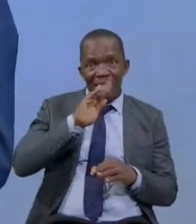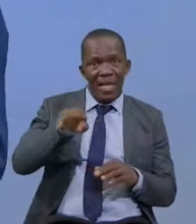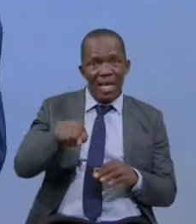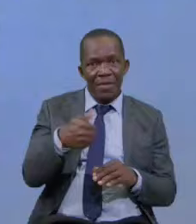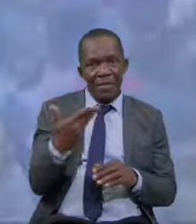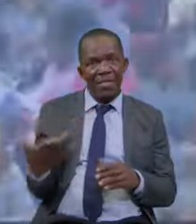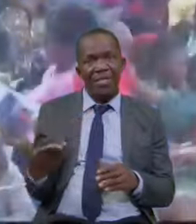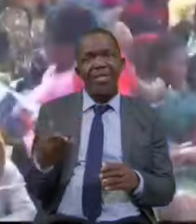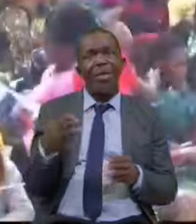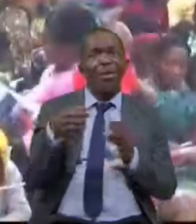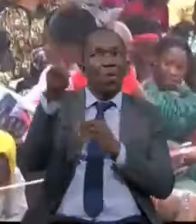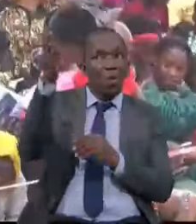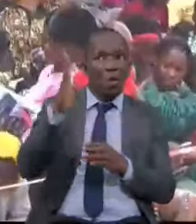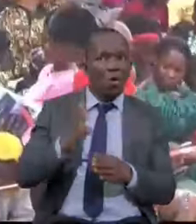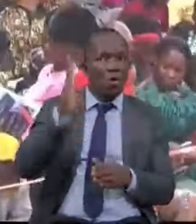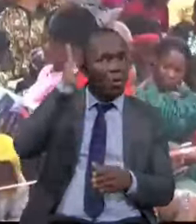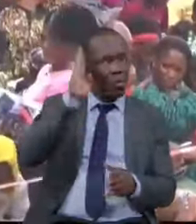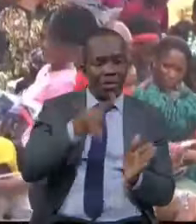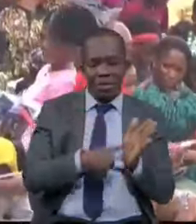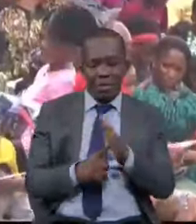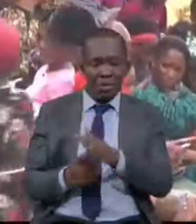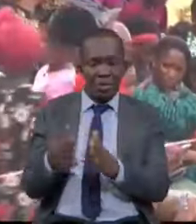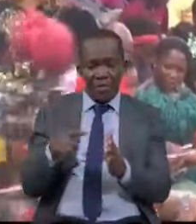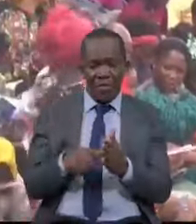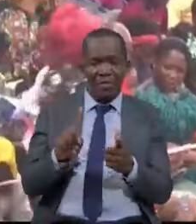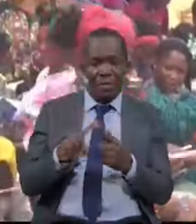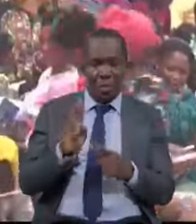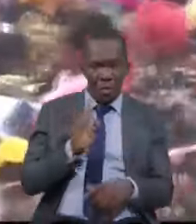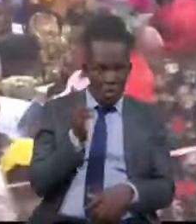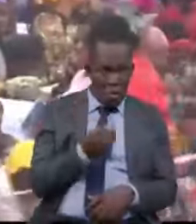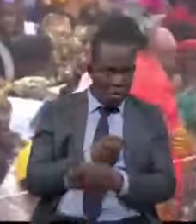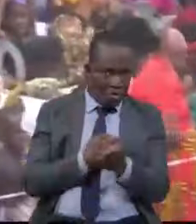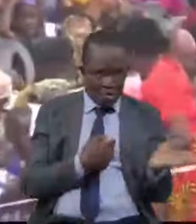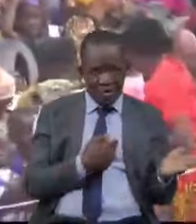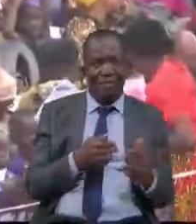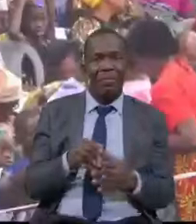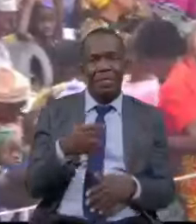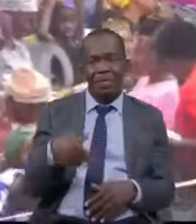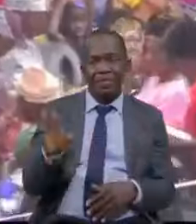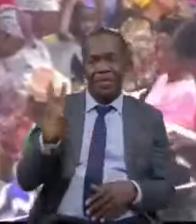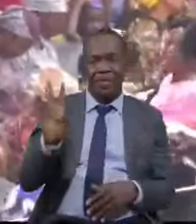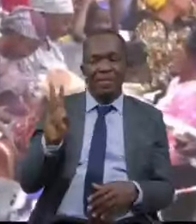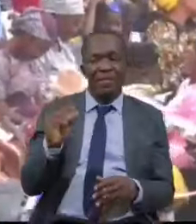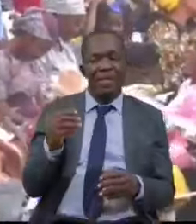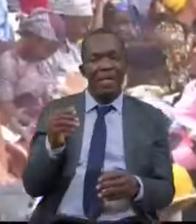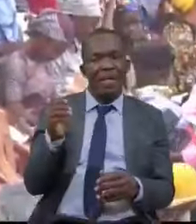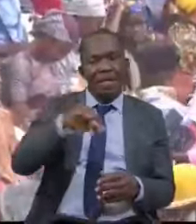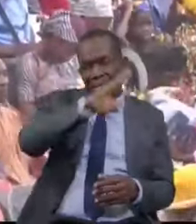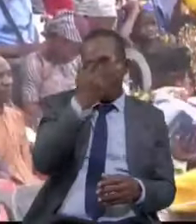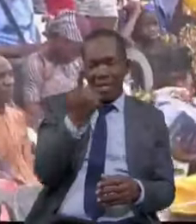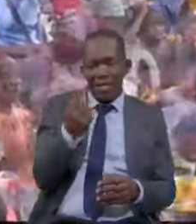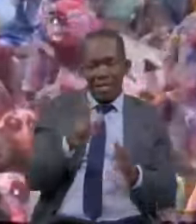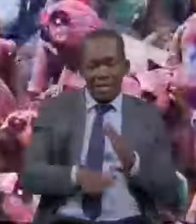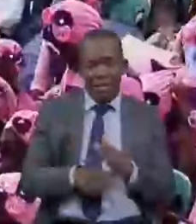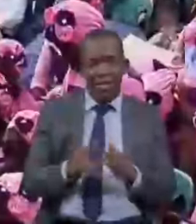this unto you. Verse 16, in verse 16, nevertheless, where we have already attained,